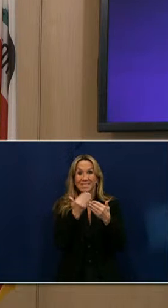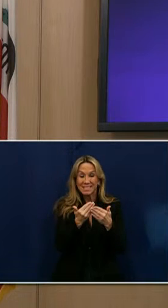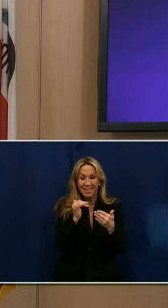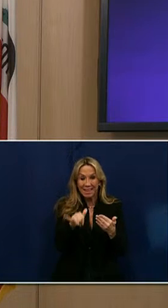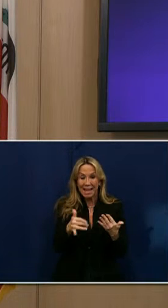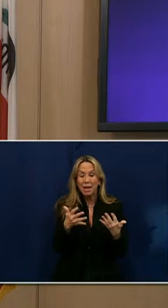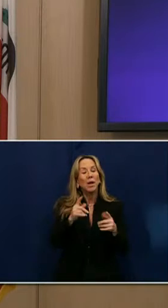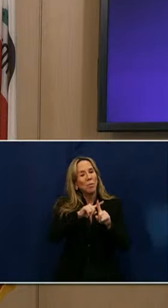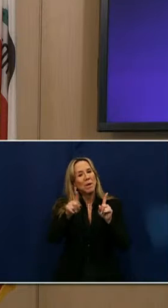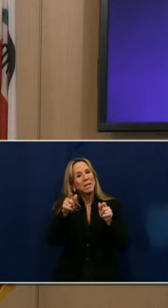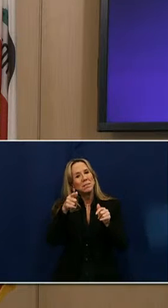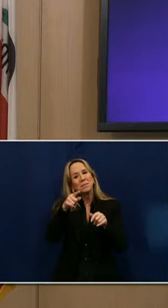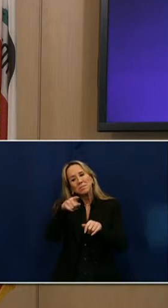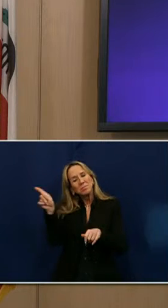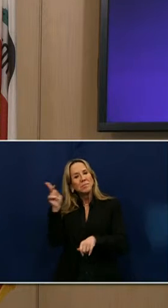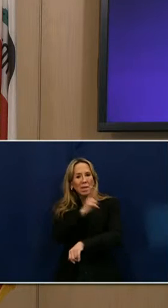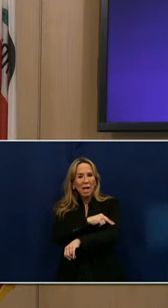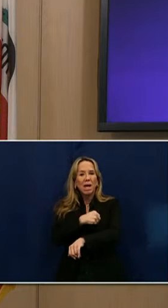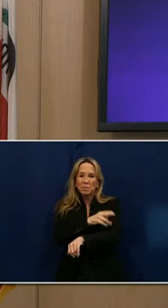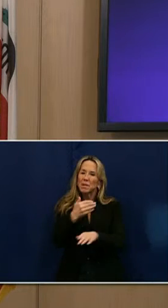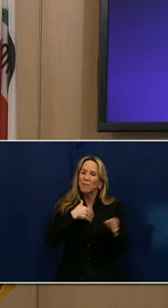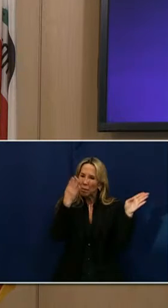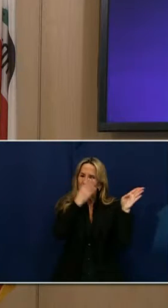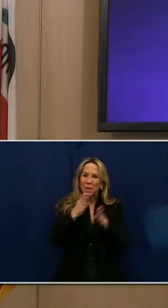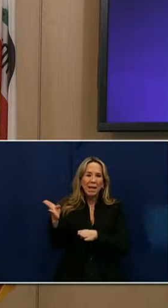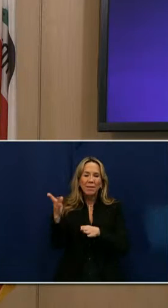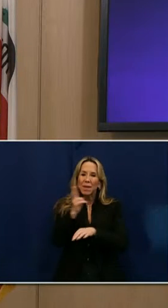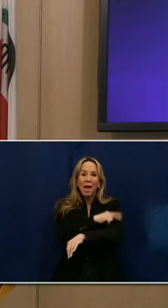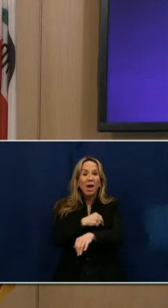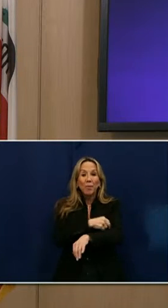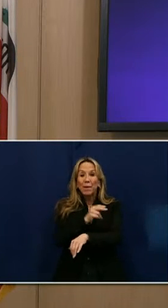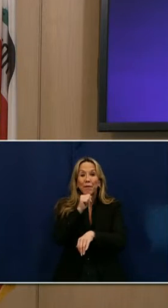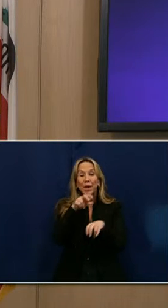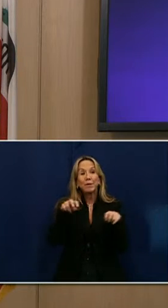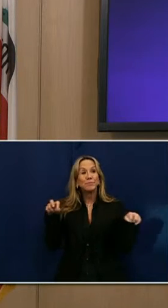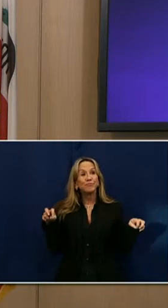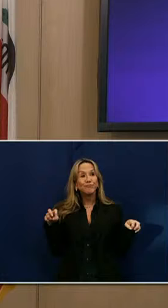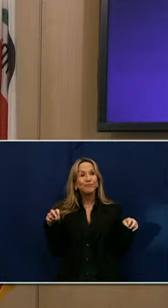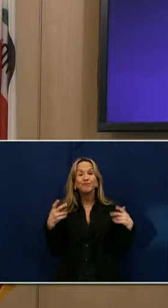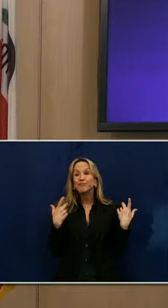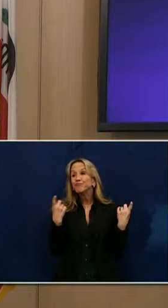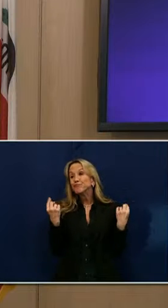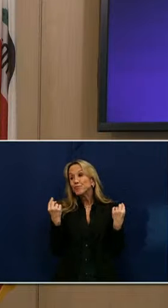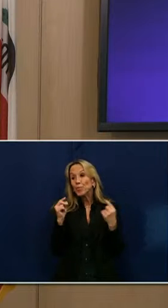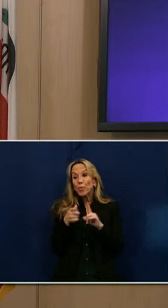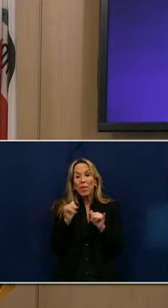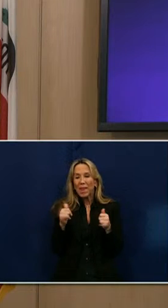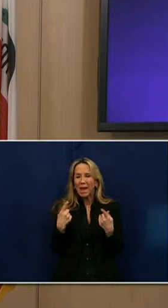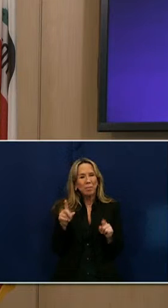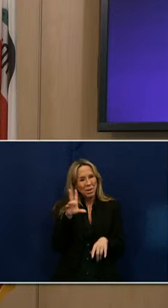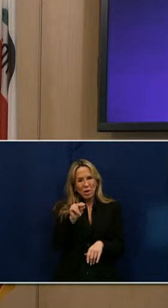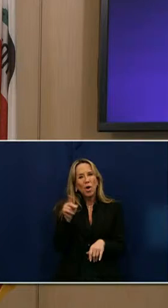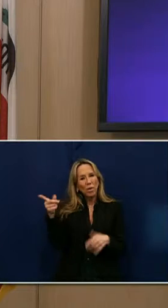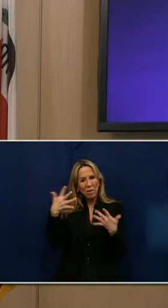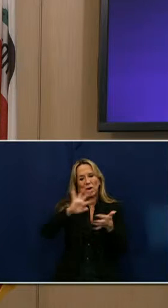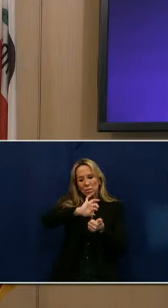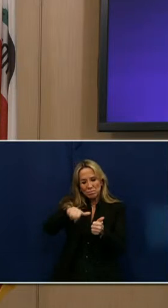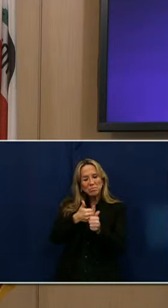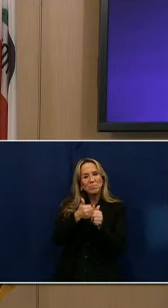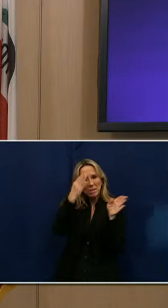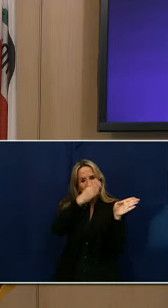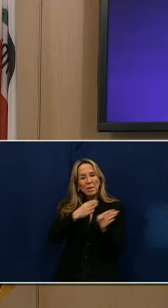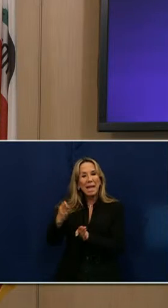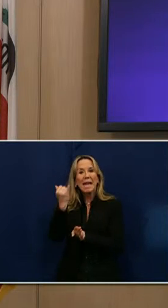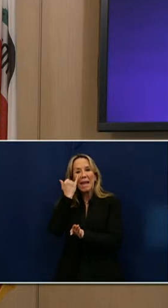have a plan for that. So it's not like they're just sitting around saying, what are we going to do when that happens? They have a plan